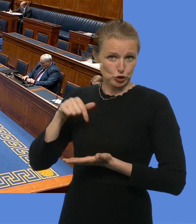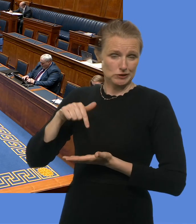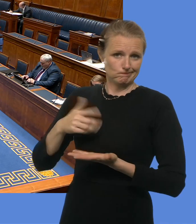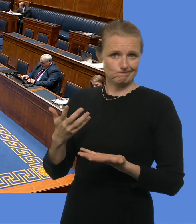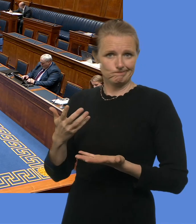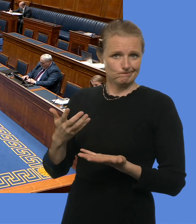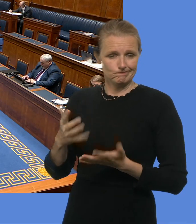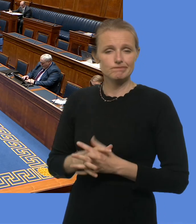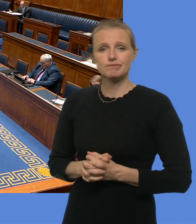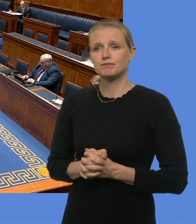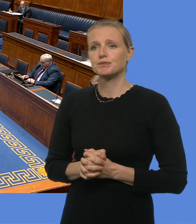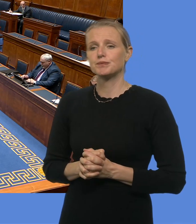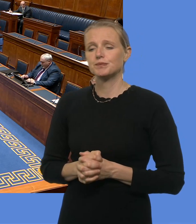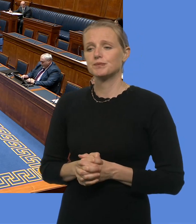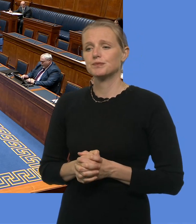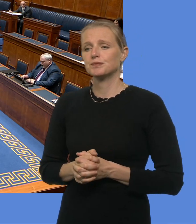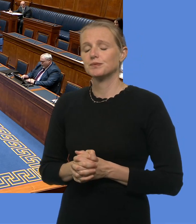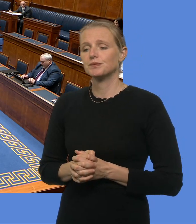I call Declan McAleer.